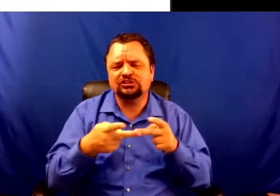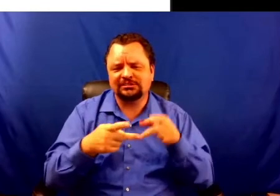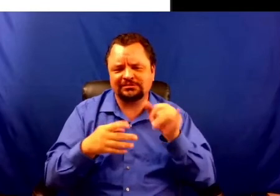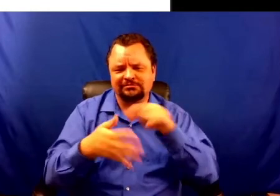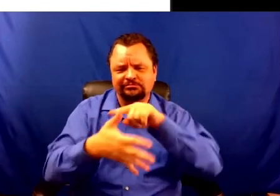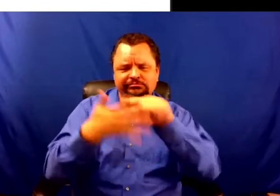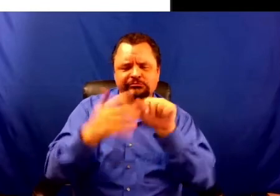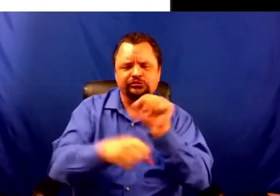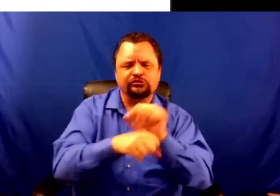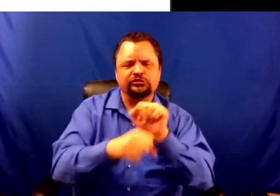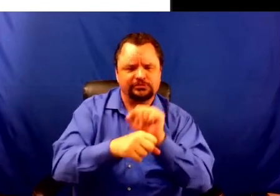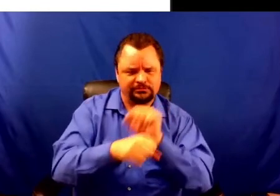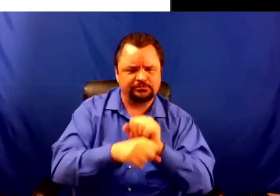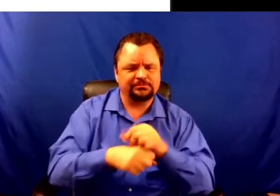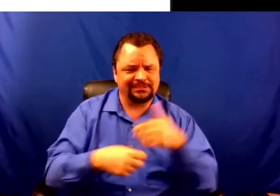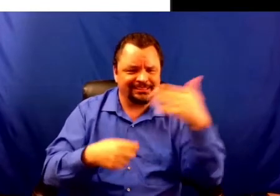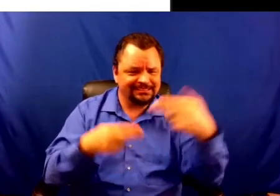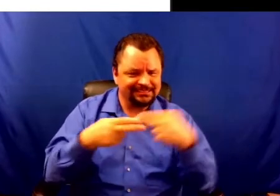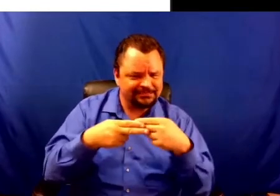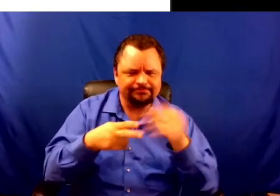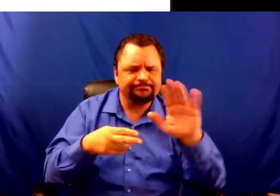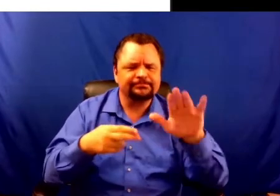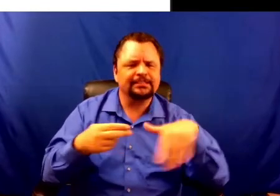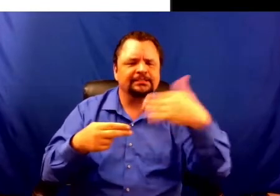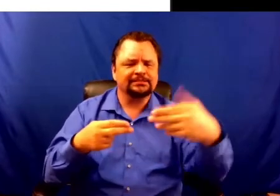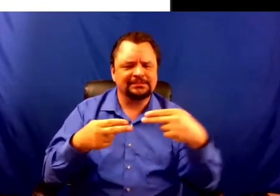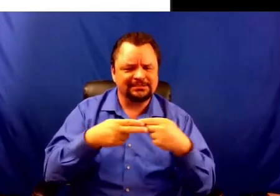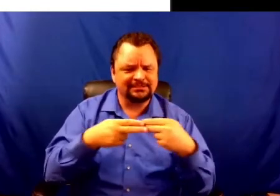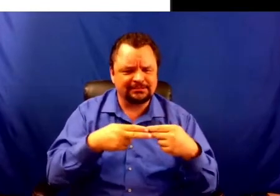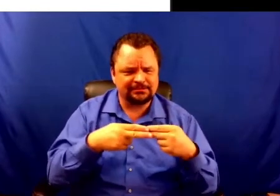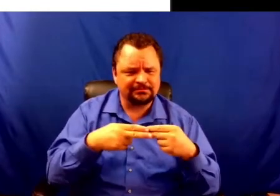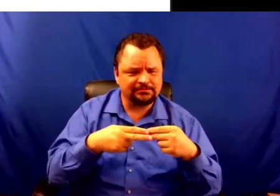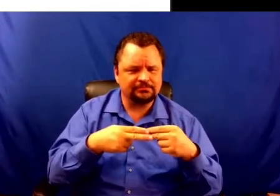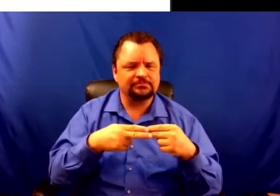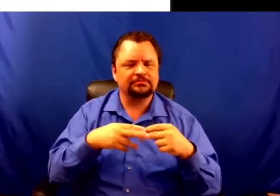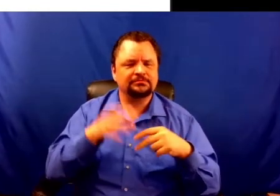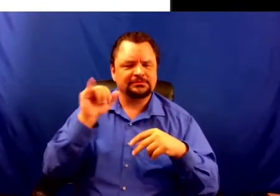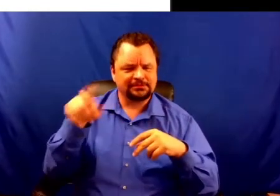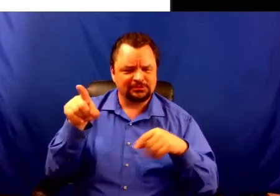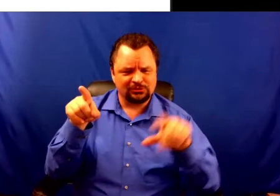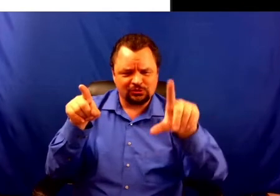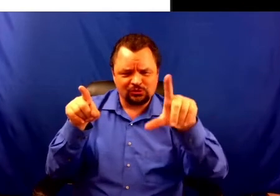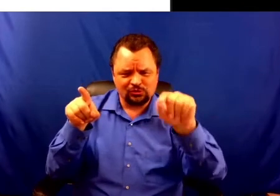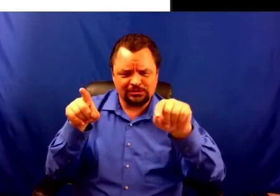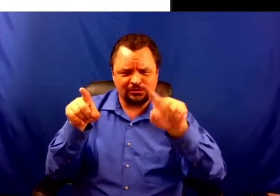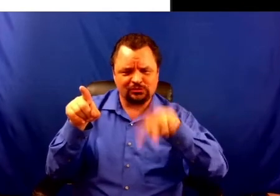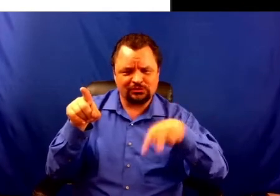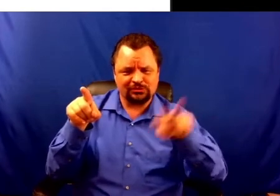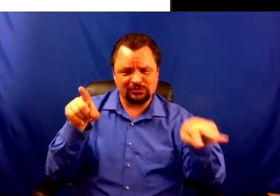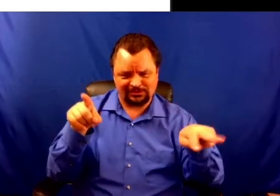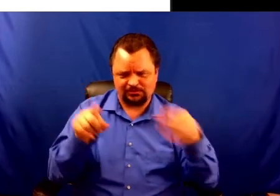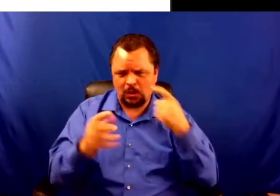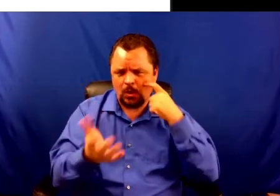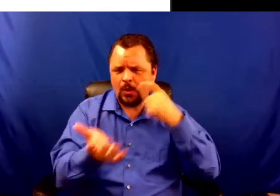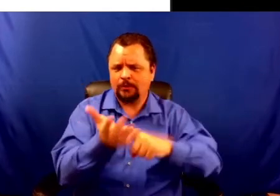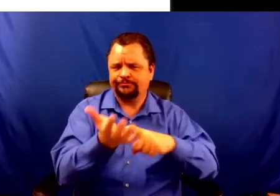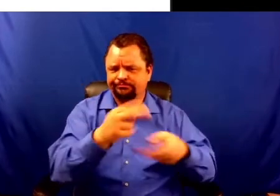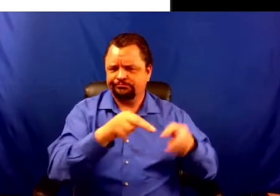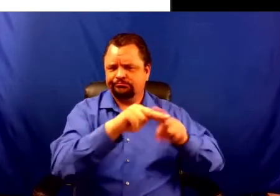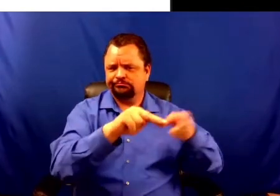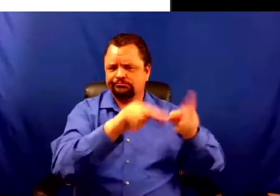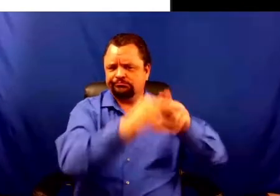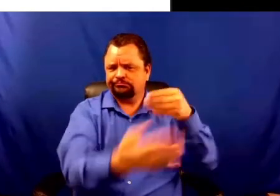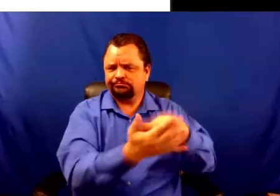Next slide. So a lot of this 2022 budget, there's been quite a bit of increases. The increase for revenue is